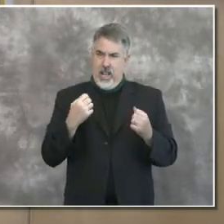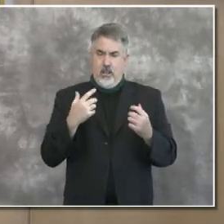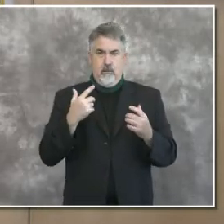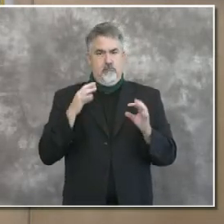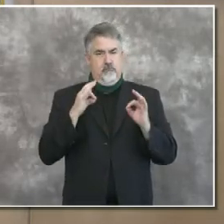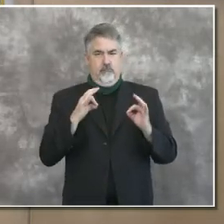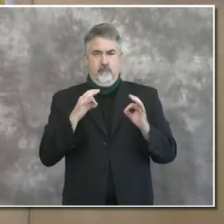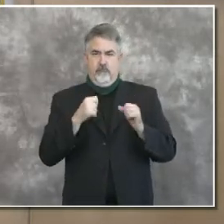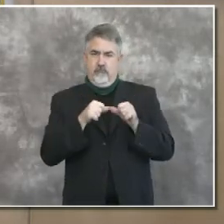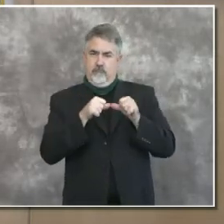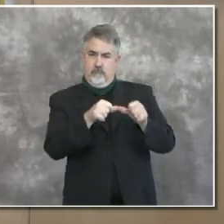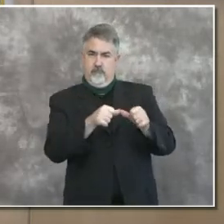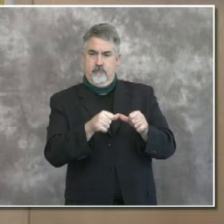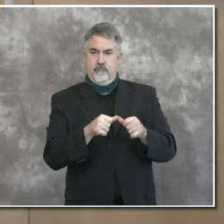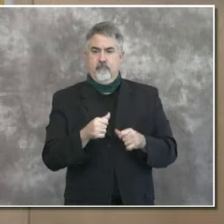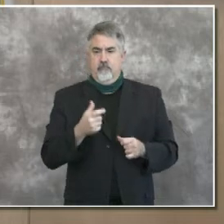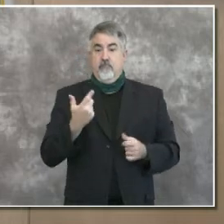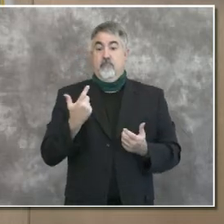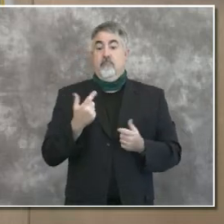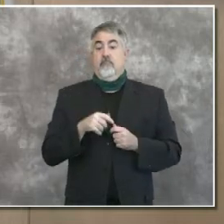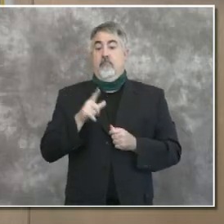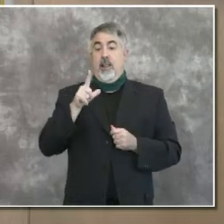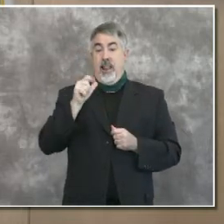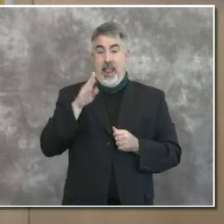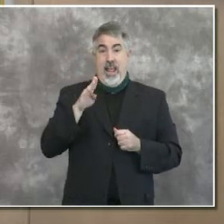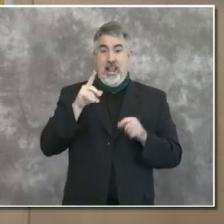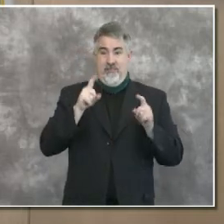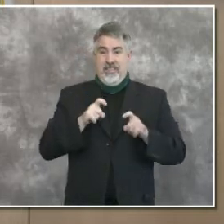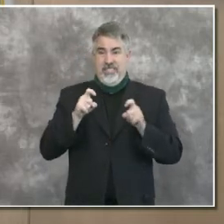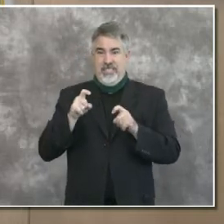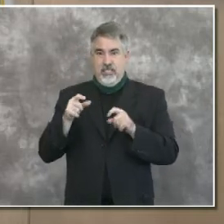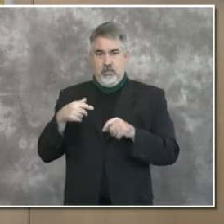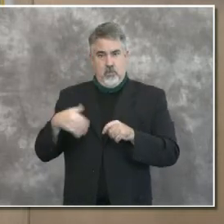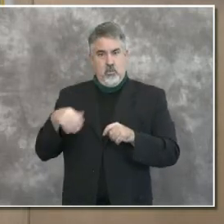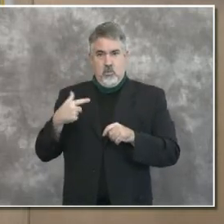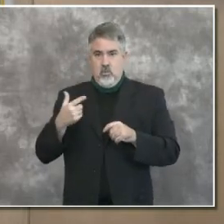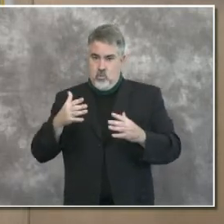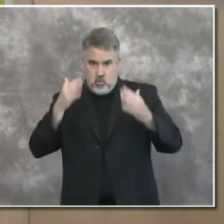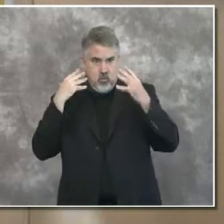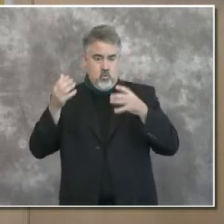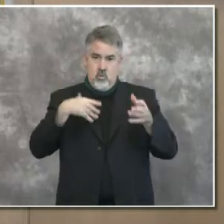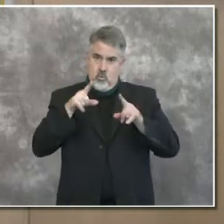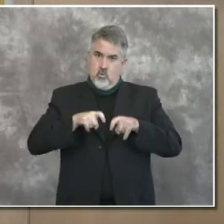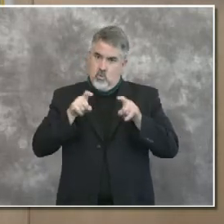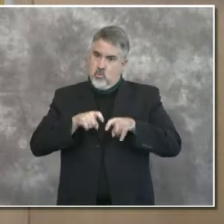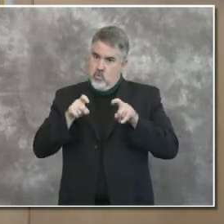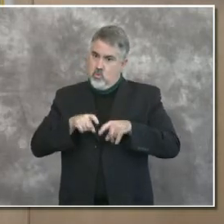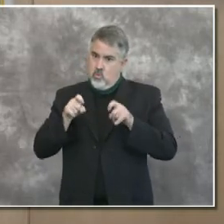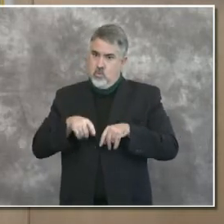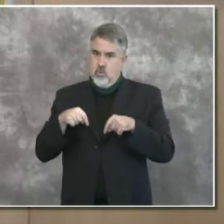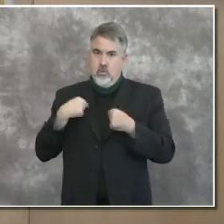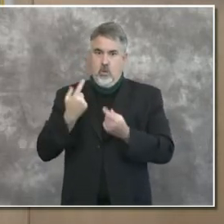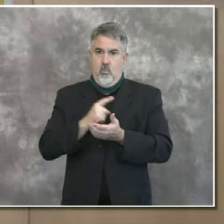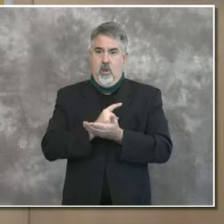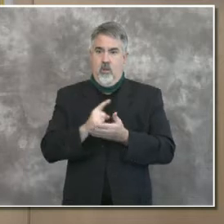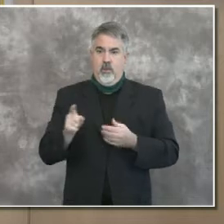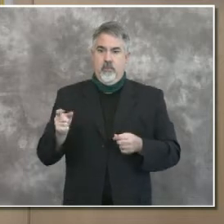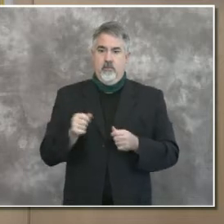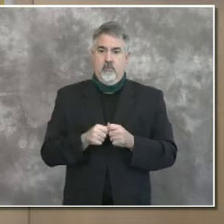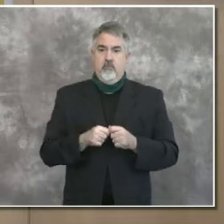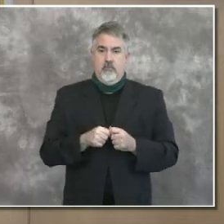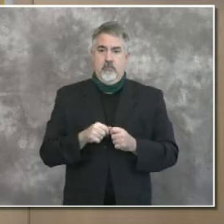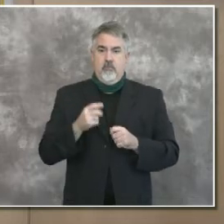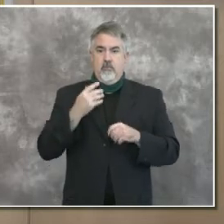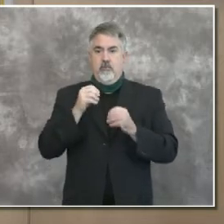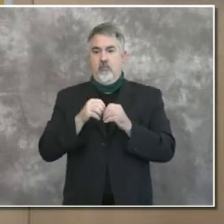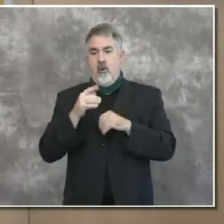all of our labs and agencies have faced. In the last several weeks, more lab equipment has started becoming available,